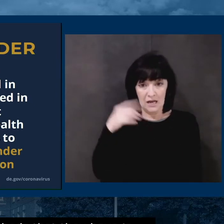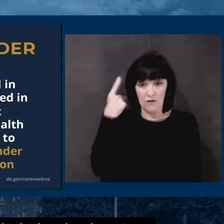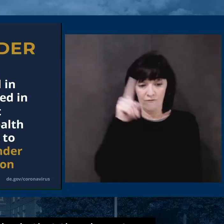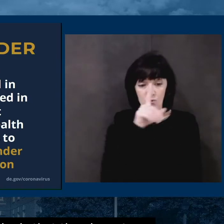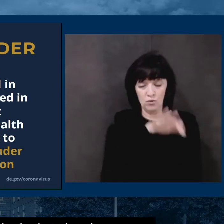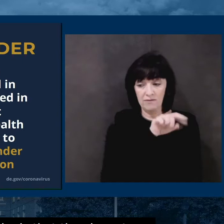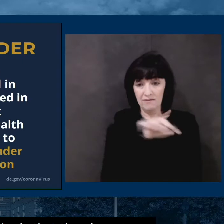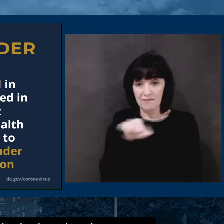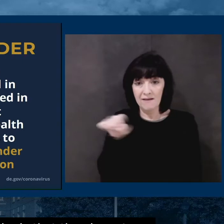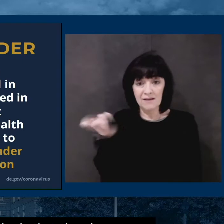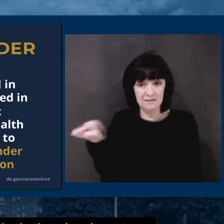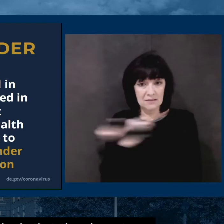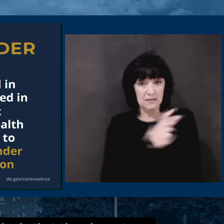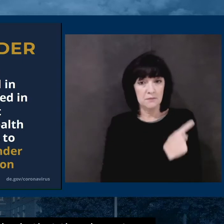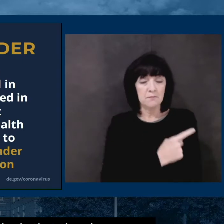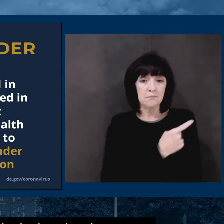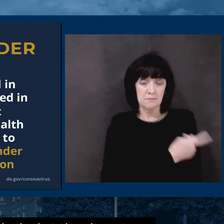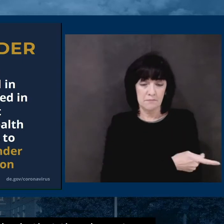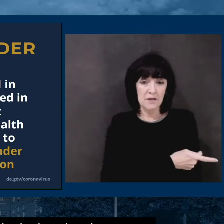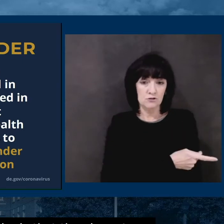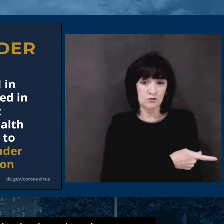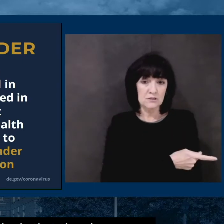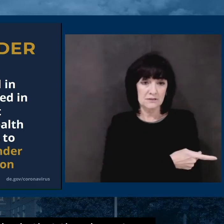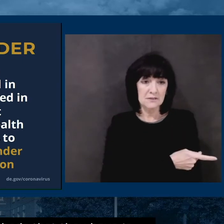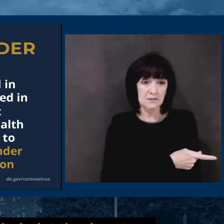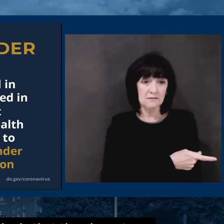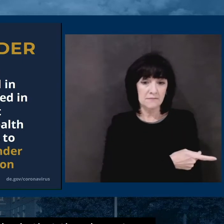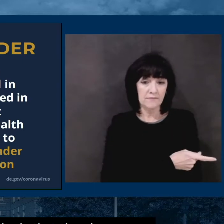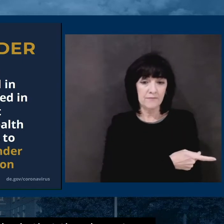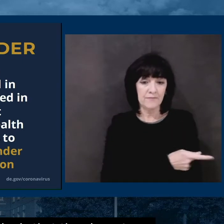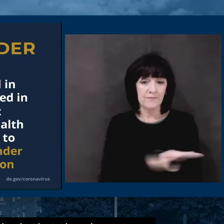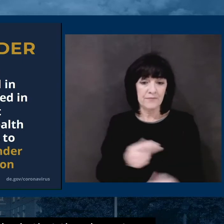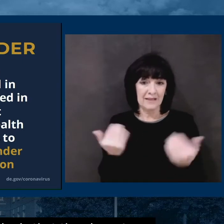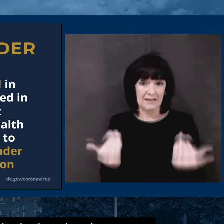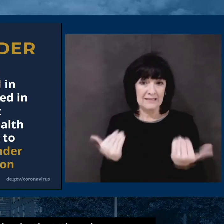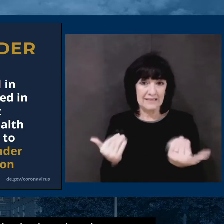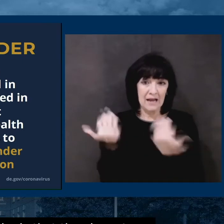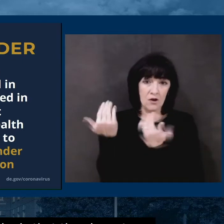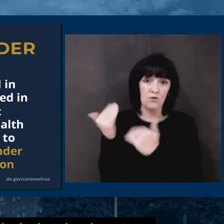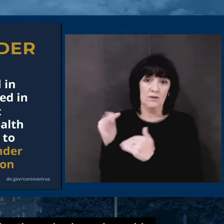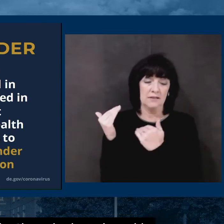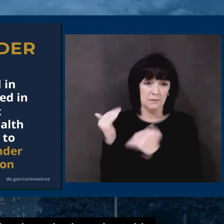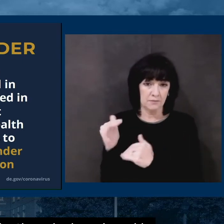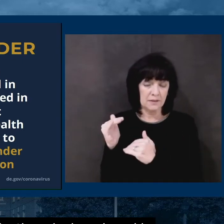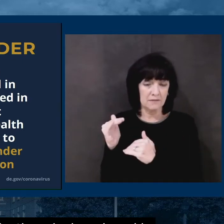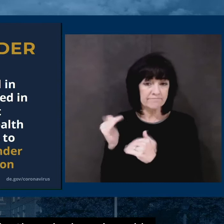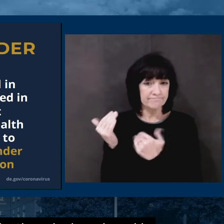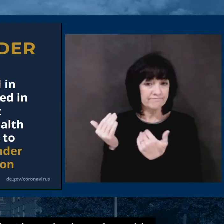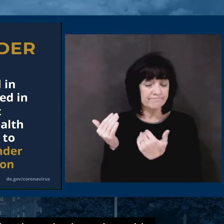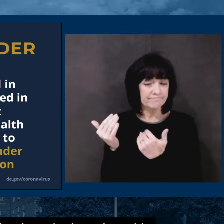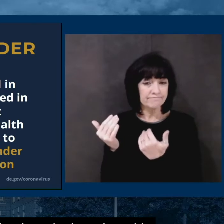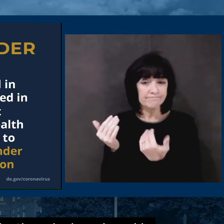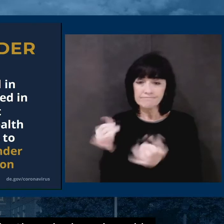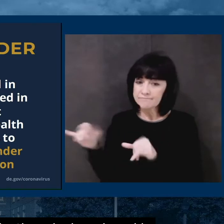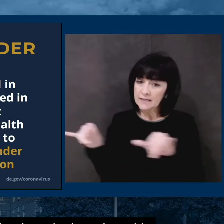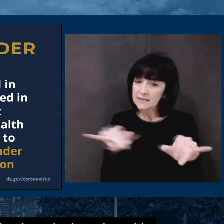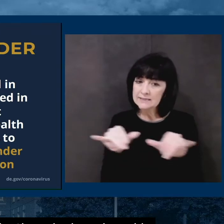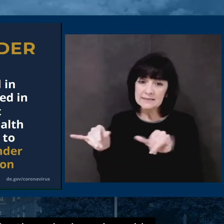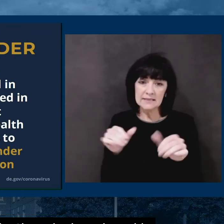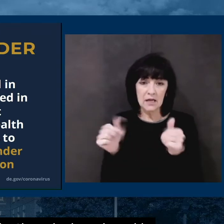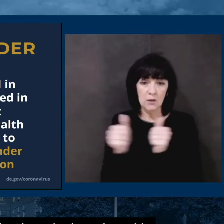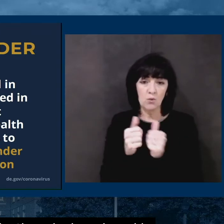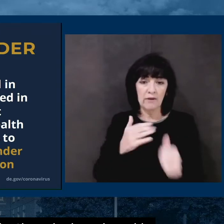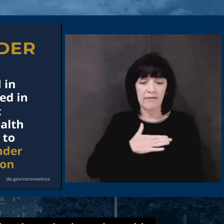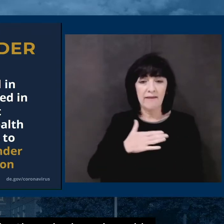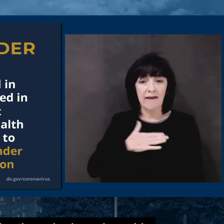for the patients that would be in those beds is actually a limiting factor. And so consistent with our executive order